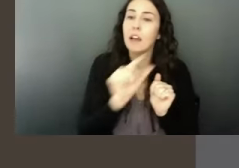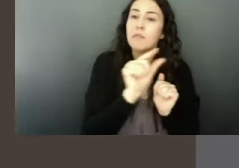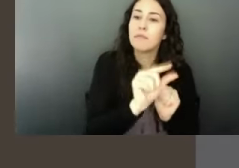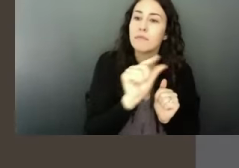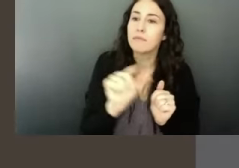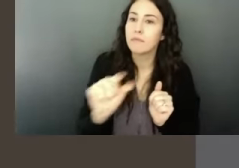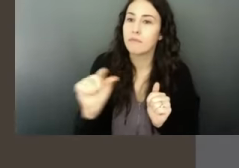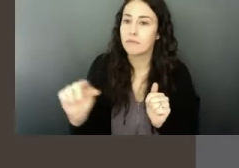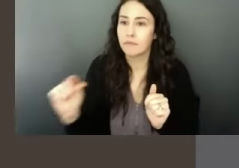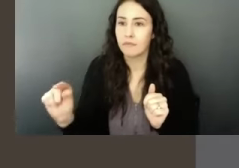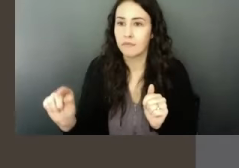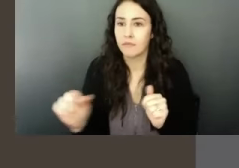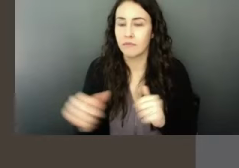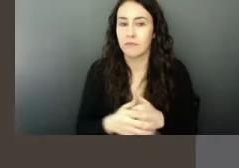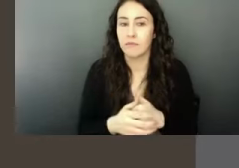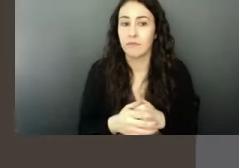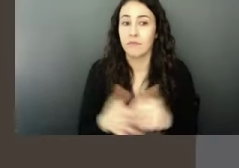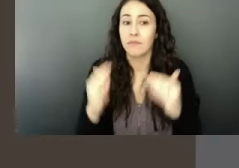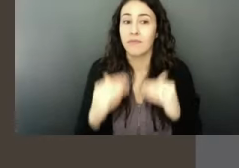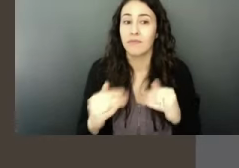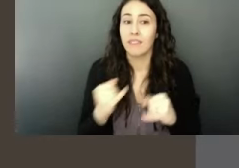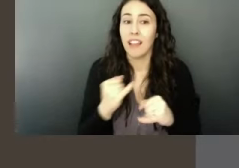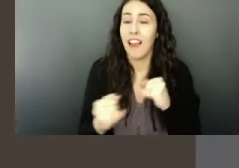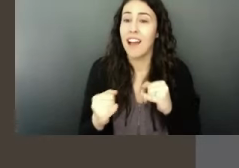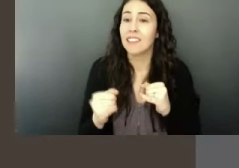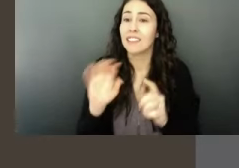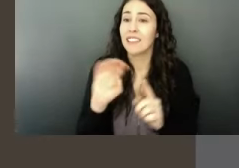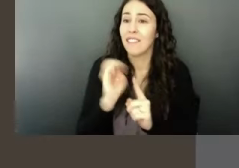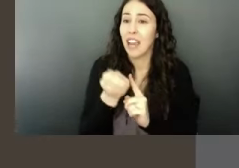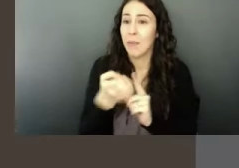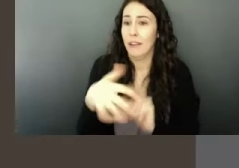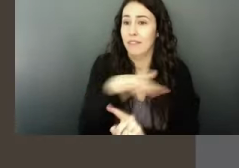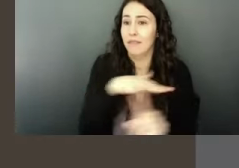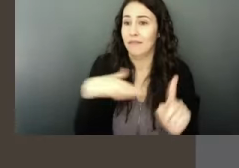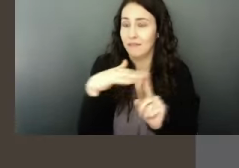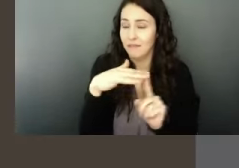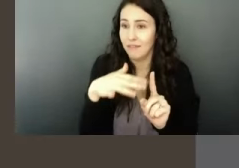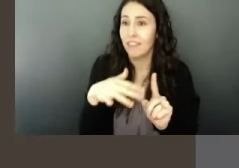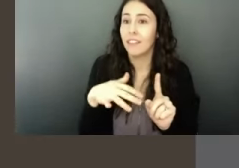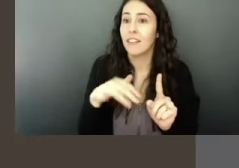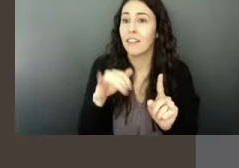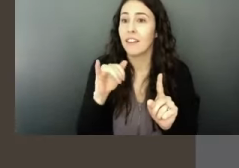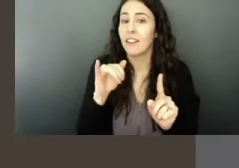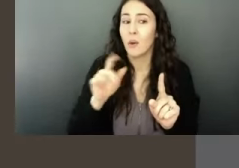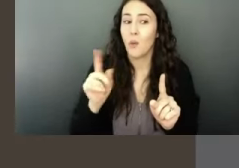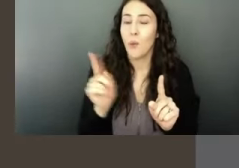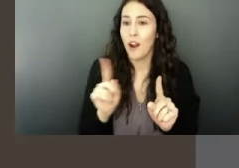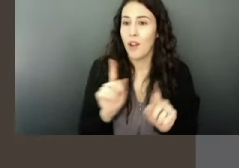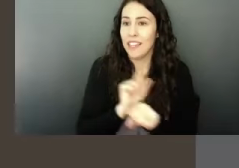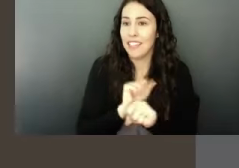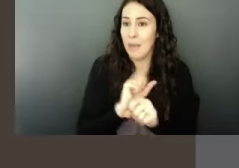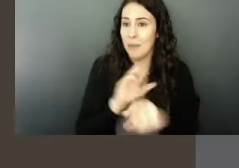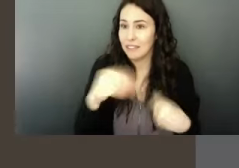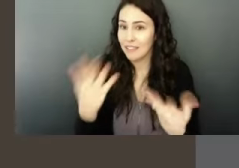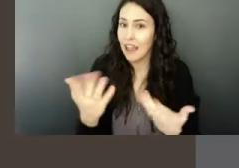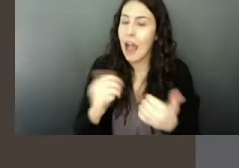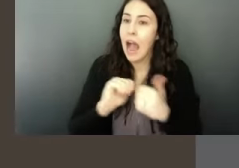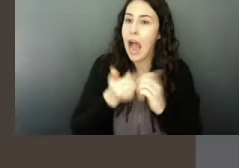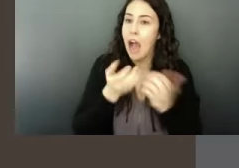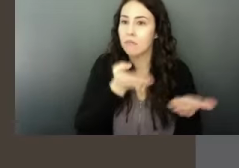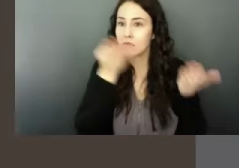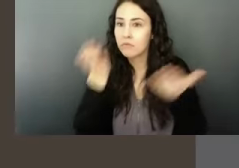way. And then lastly, environment. And this refers to the environment in which the assignment is given. How is it delivered? What does